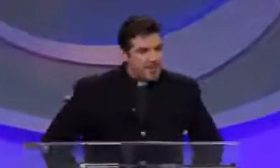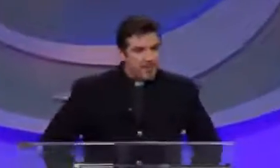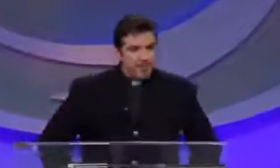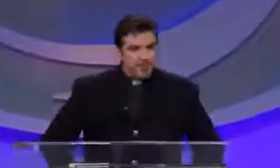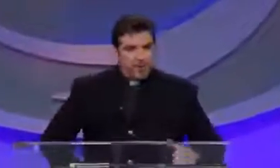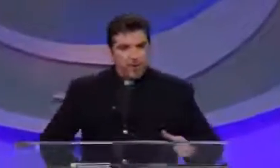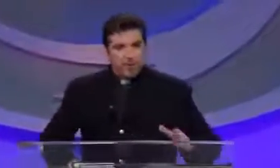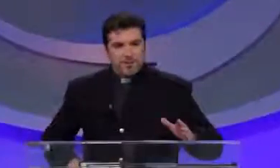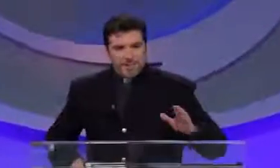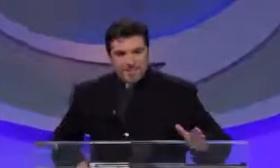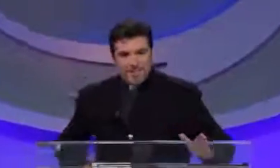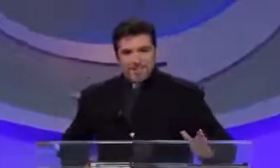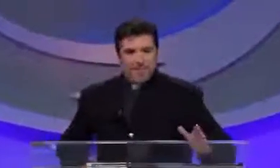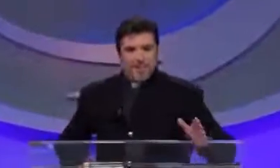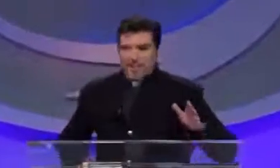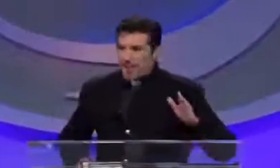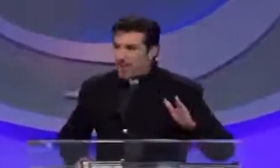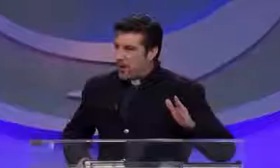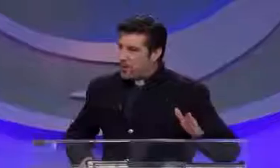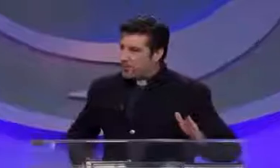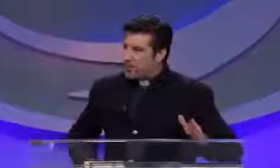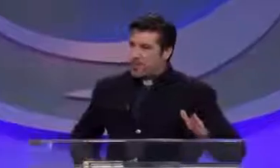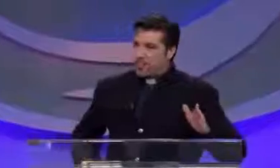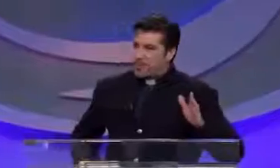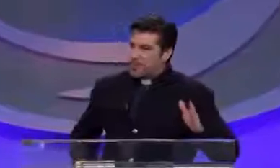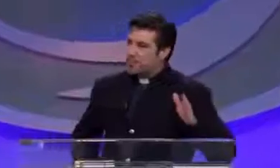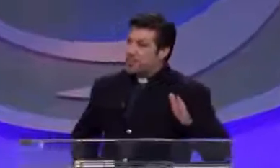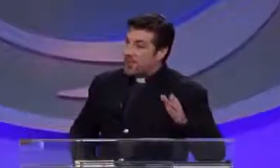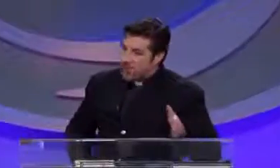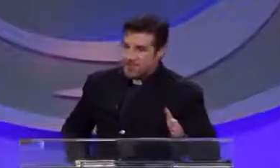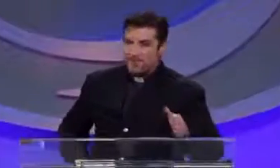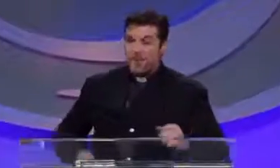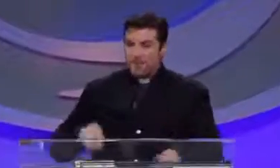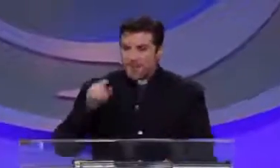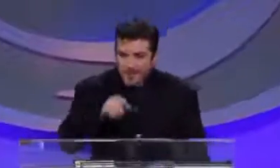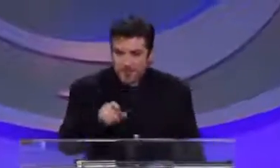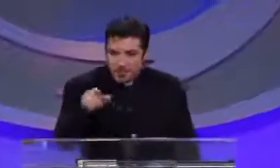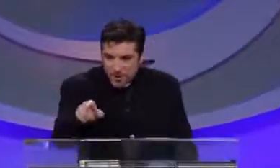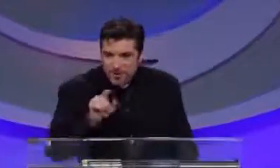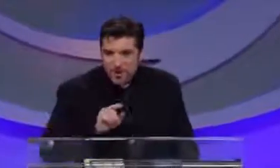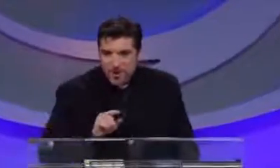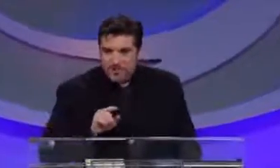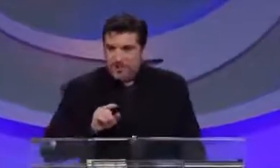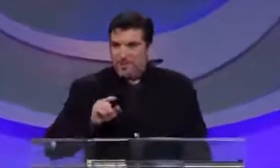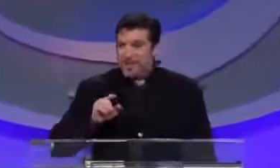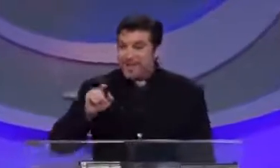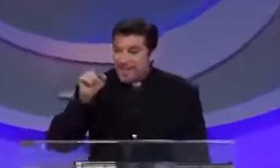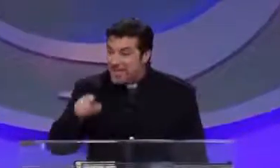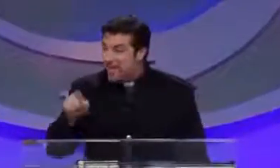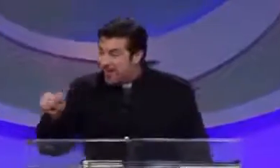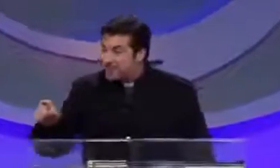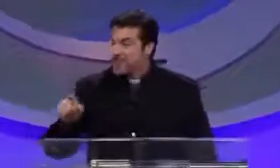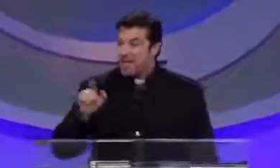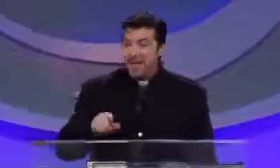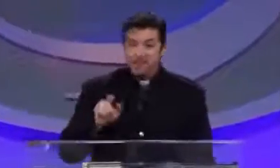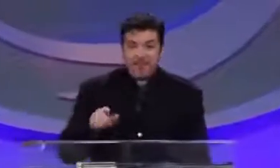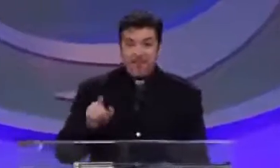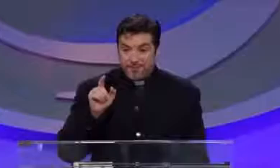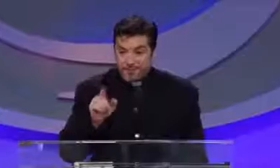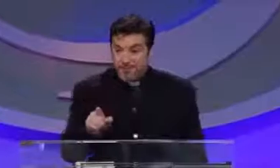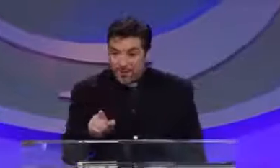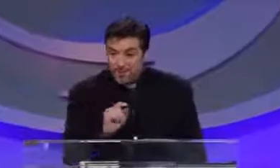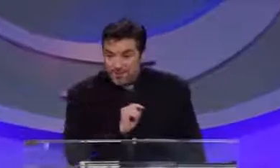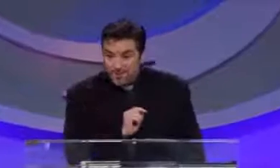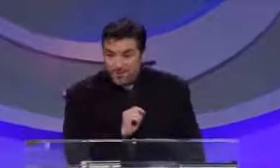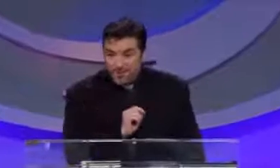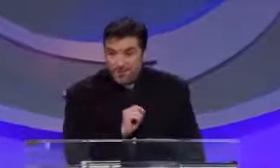was waiting to see if there was like a Holy Spirit opportunity to ask him. But he was the one who asked. He asked, "Can I make